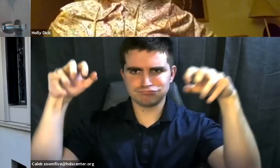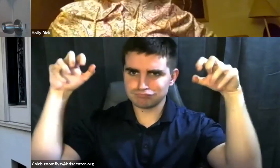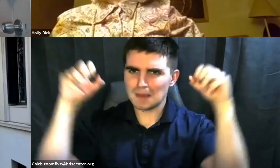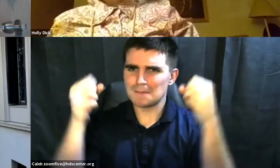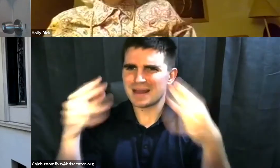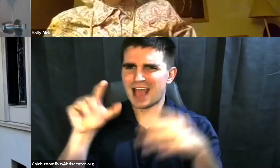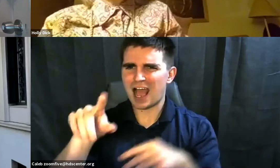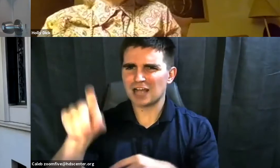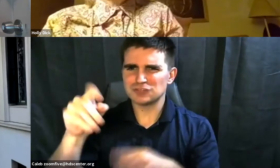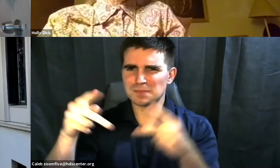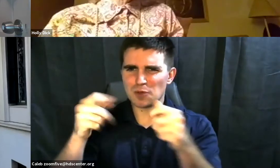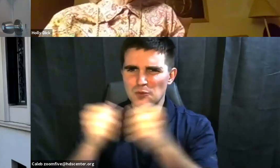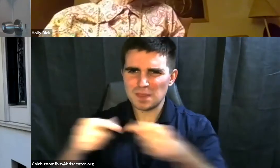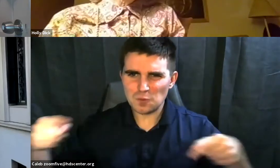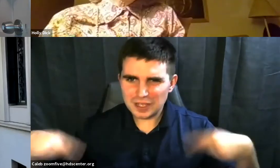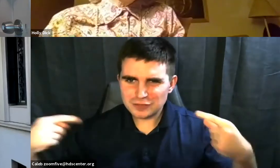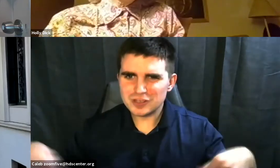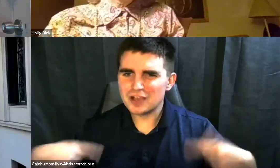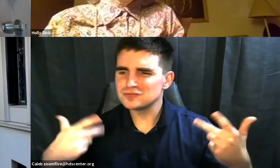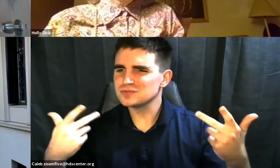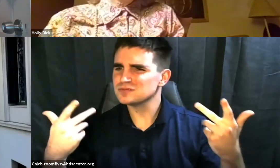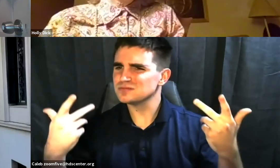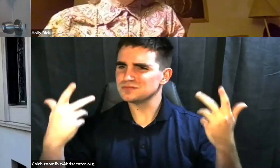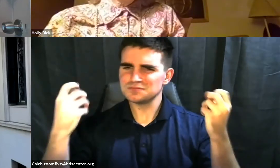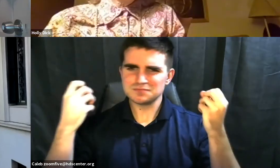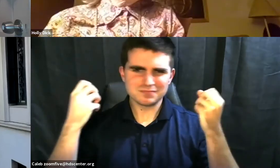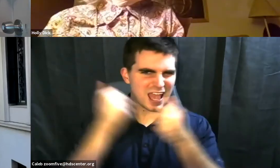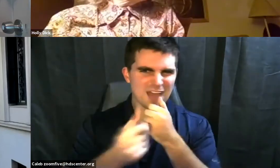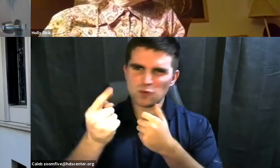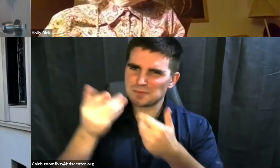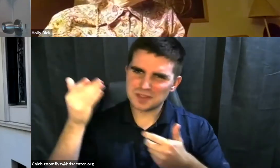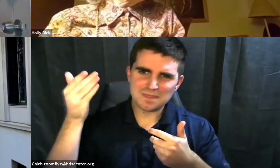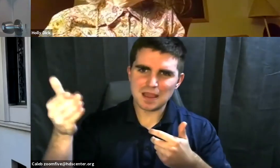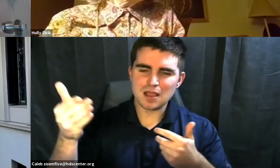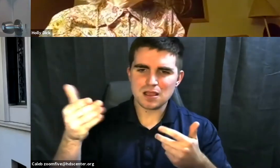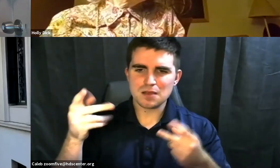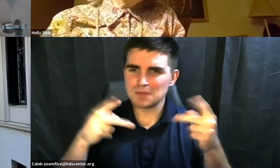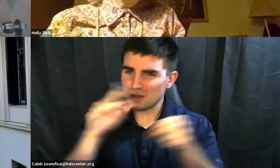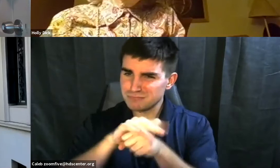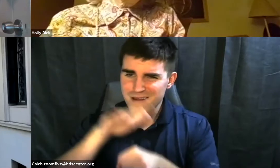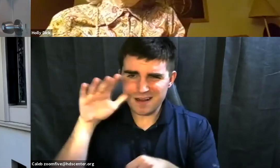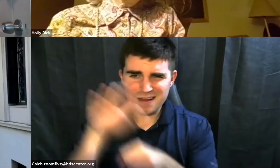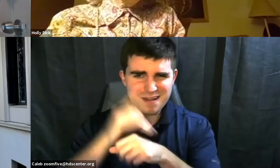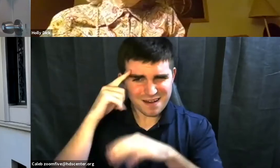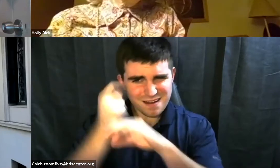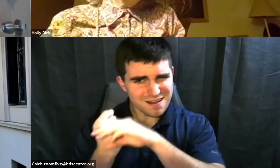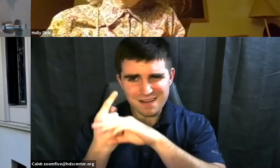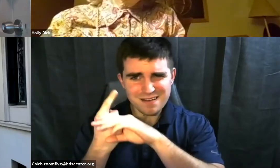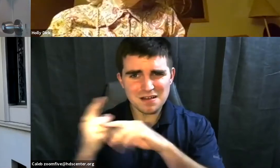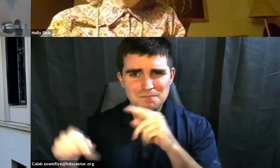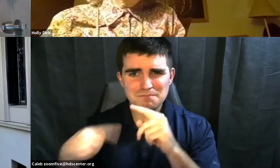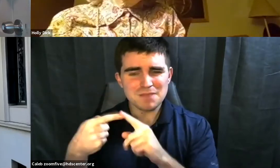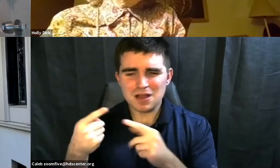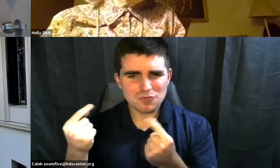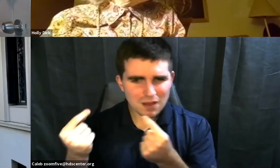people in wheelchairs. Everybody was there. Everybody was really freaked out about what this was going to do.